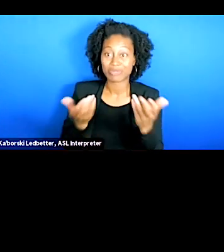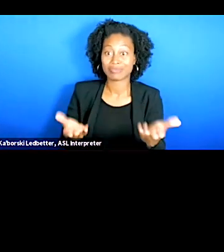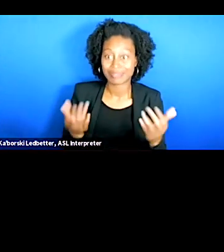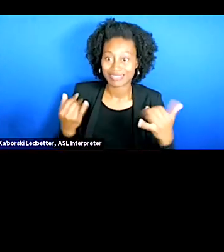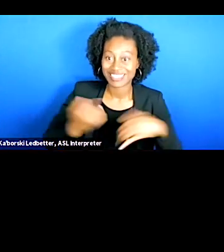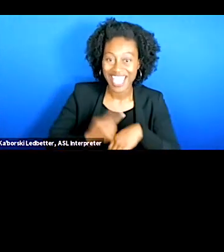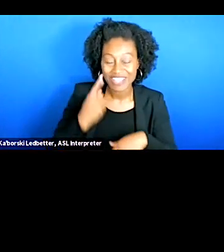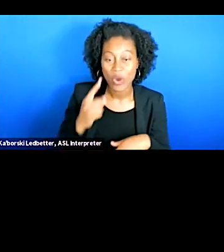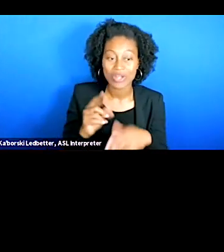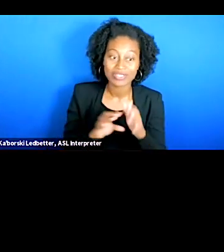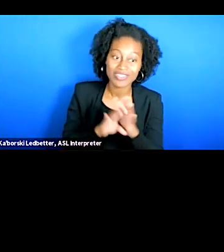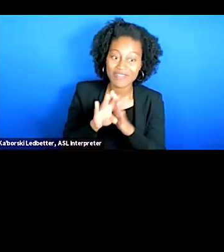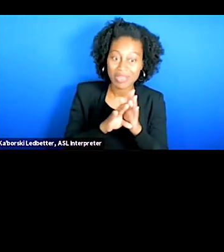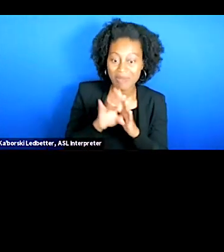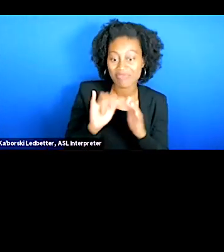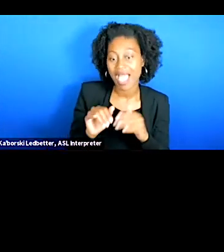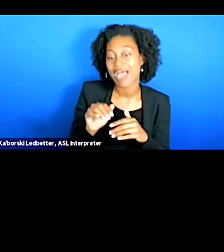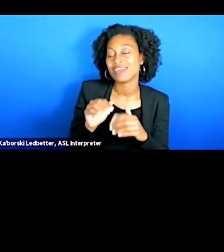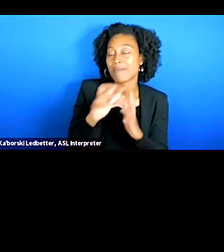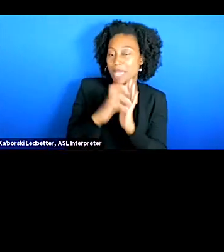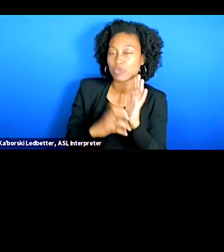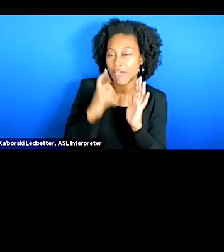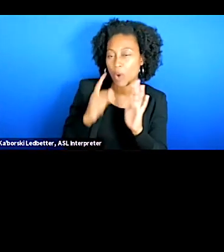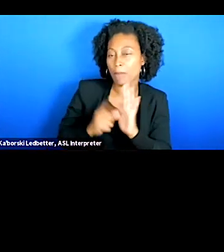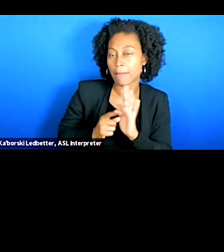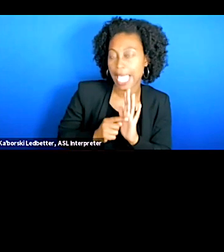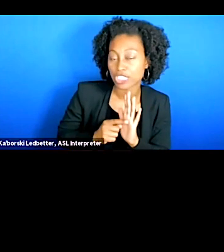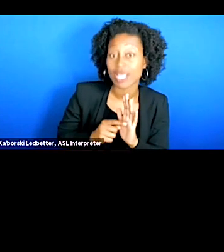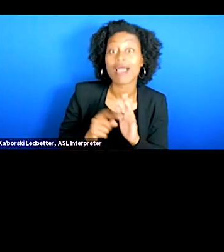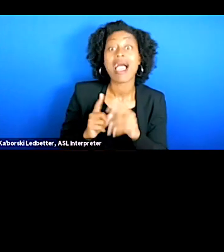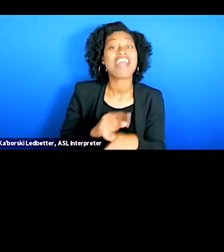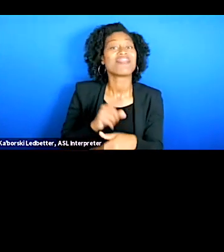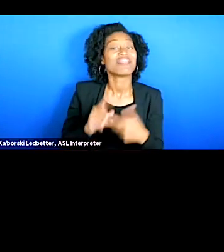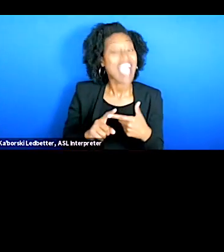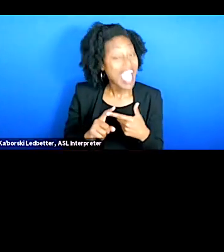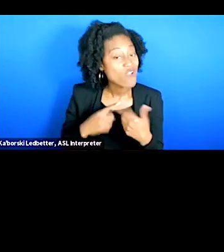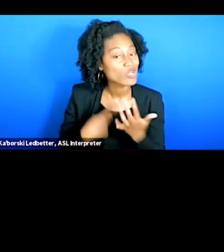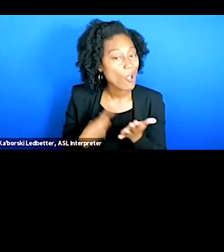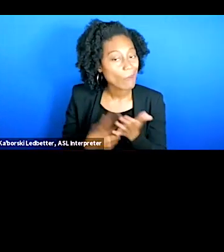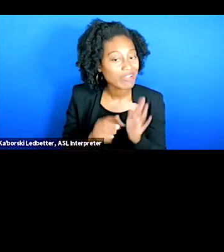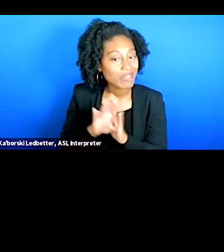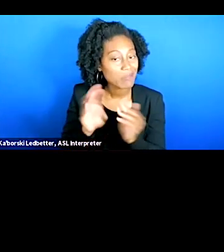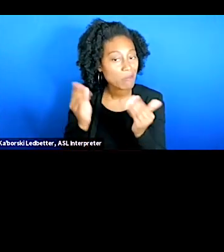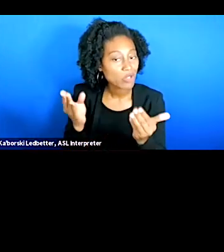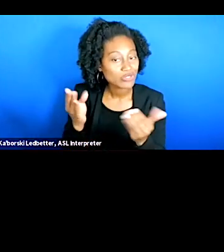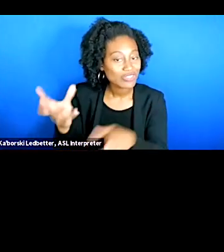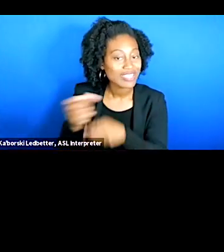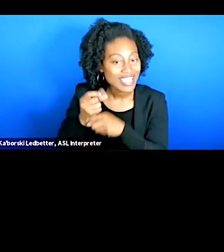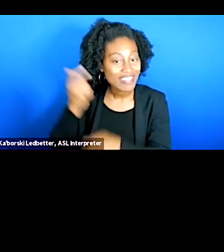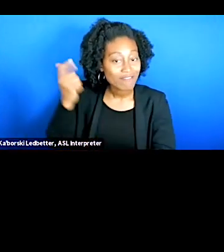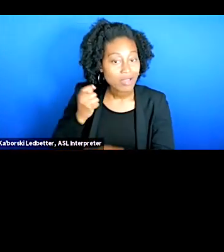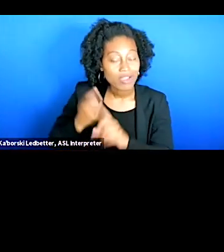a metasynthesis manuscript for publication. Then we would talk about developing a proposal to get funding for a